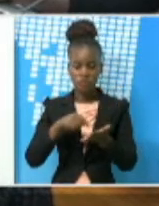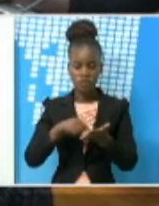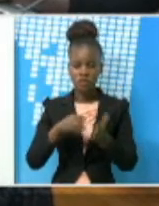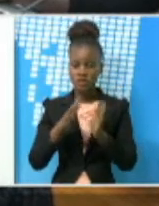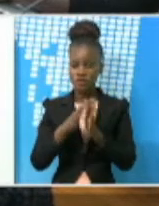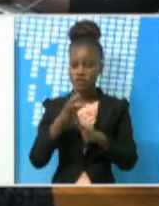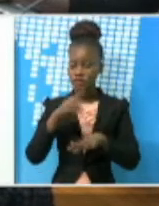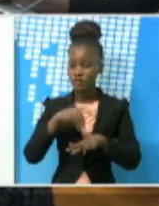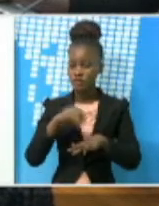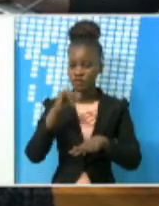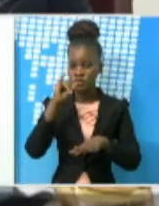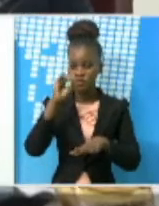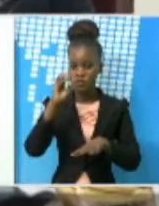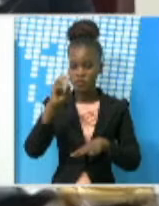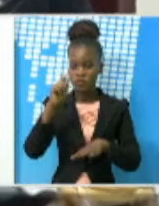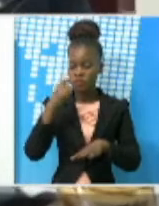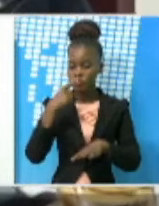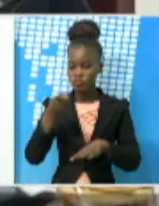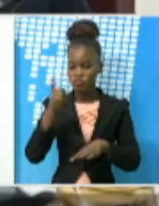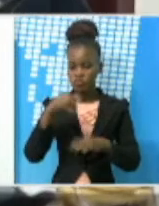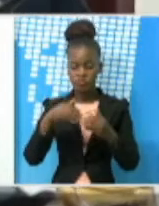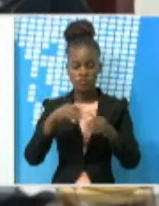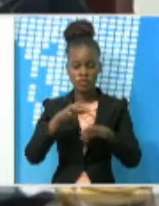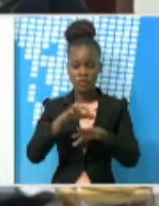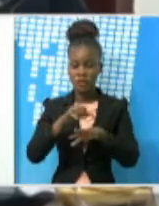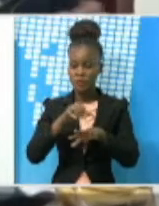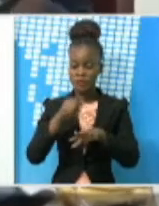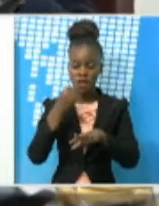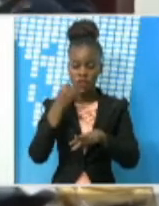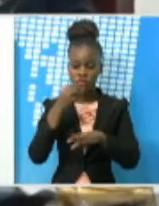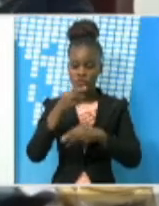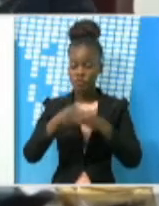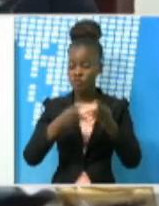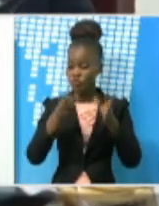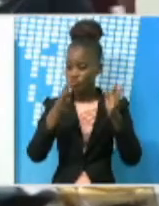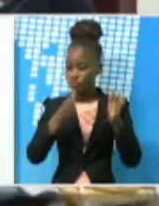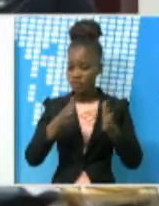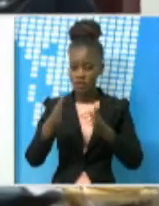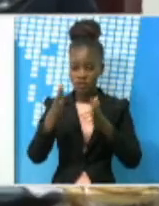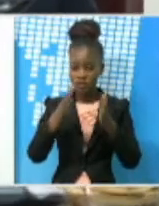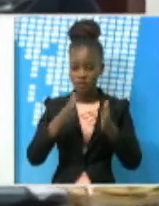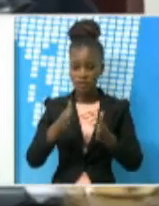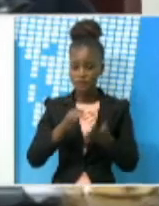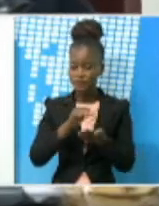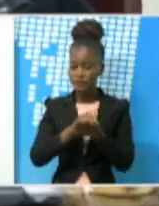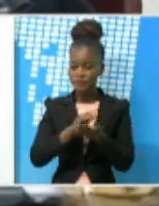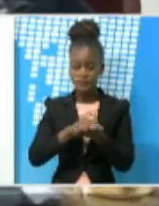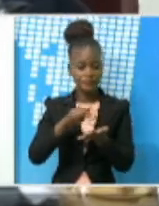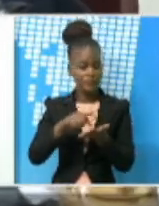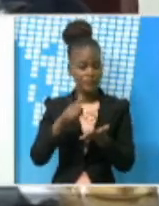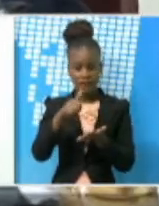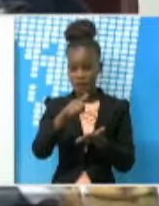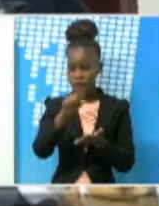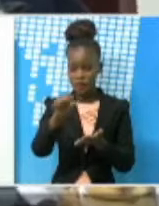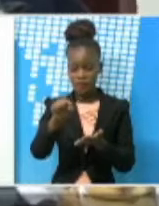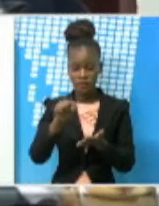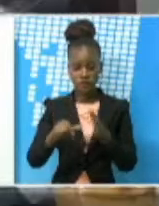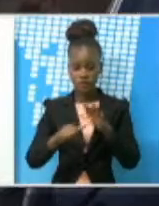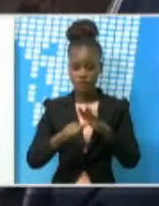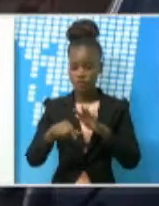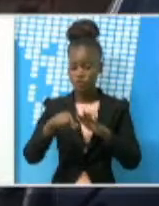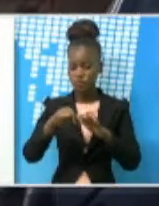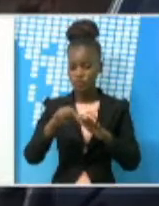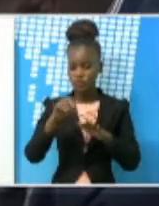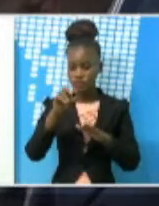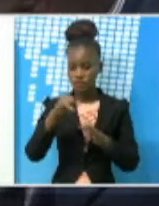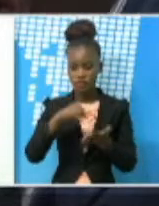the ICT Committee got the Ministry of ICT and National Guidance, as well as several entities that fall under it. Irene Kagwa,